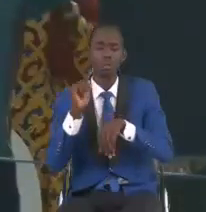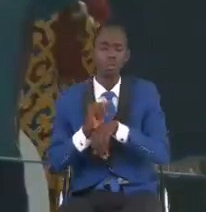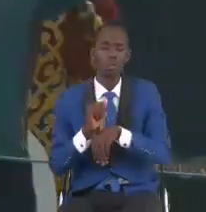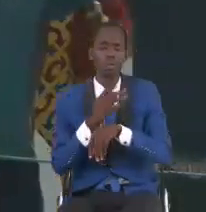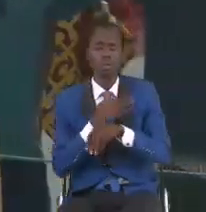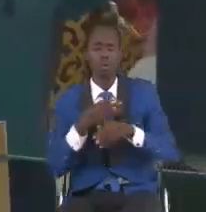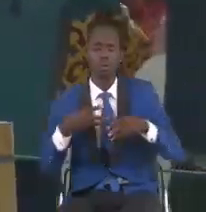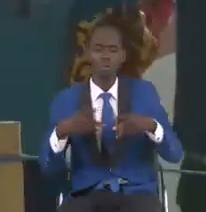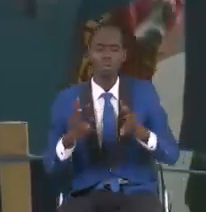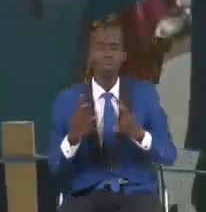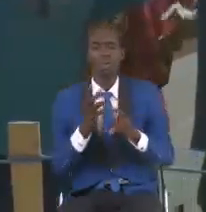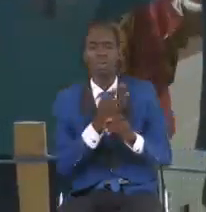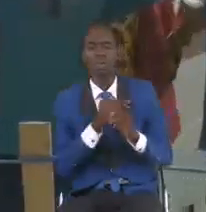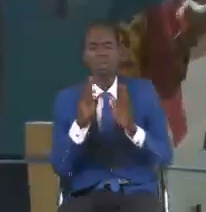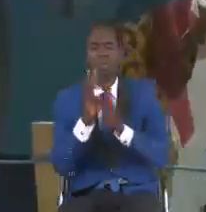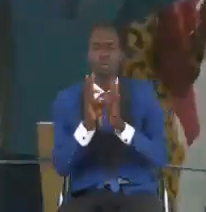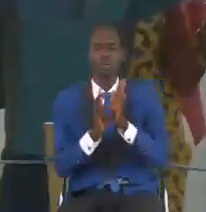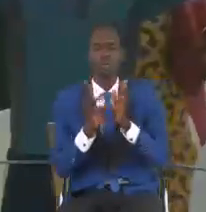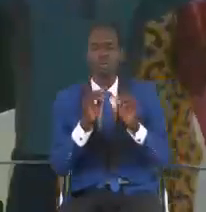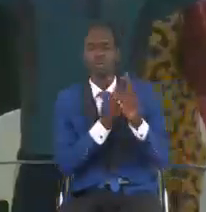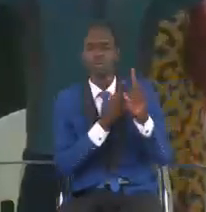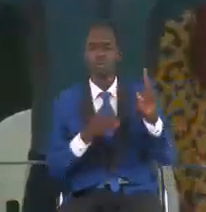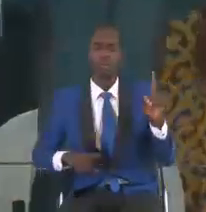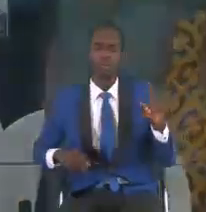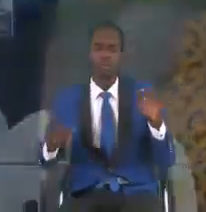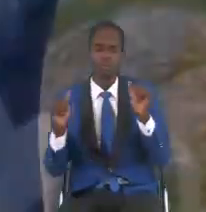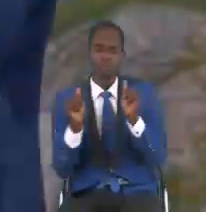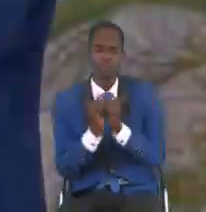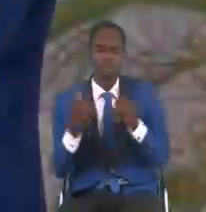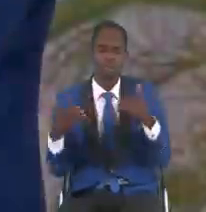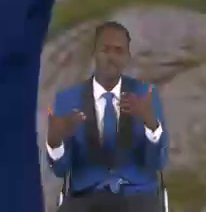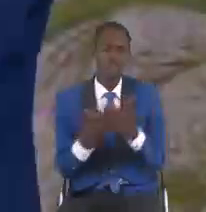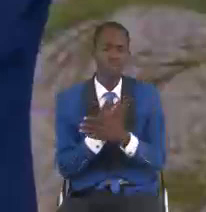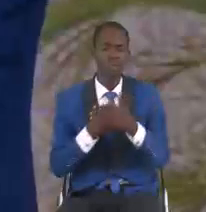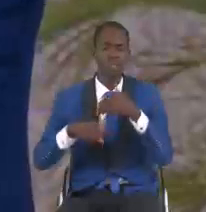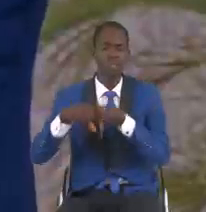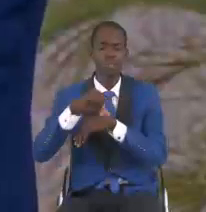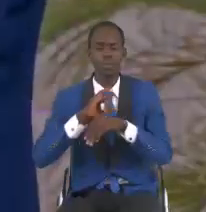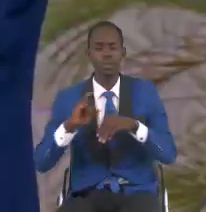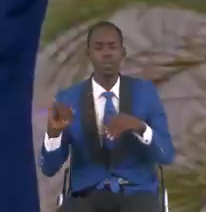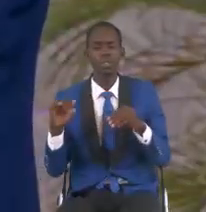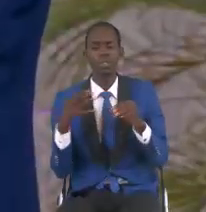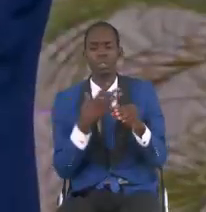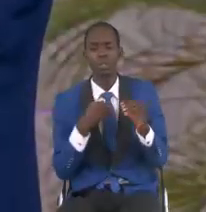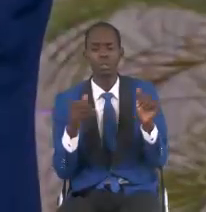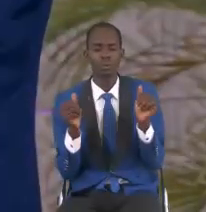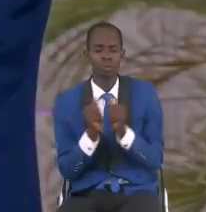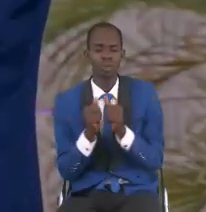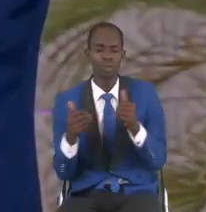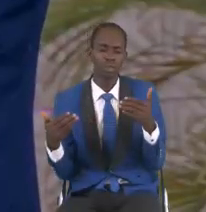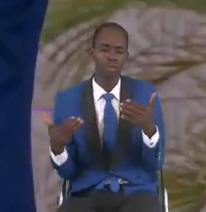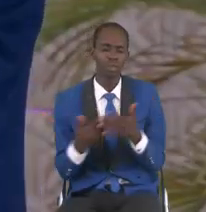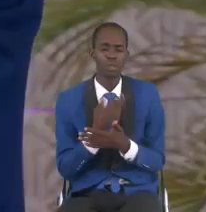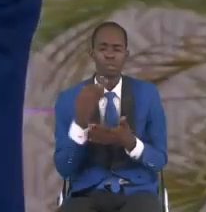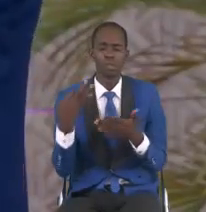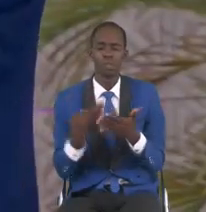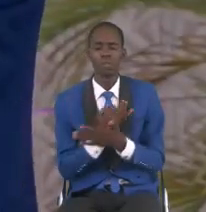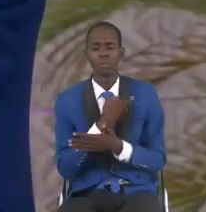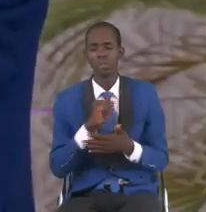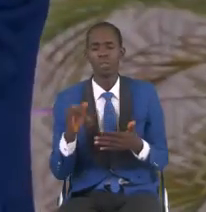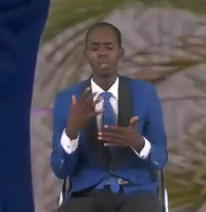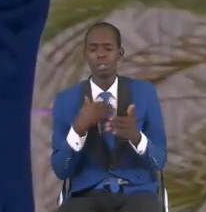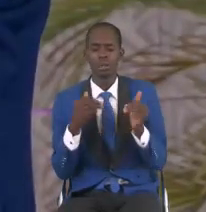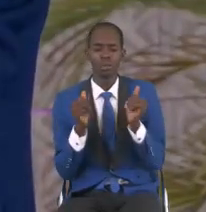in the will of the Lord, with new anointing and with new refreshing and with